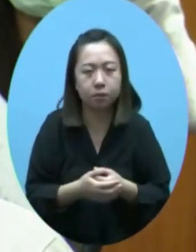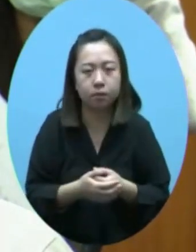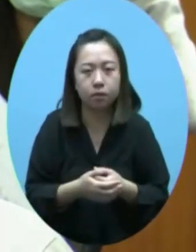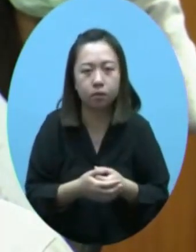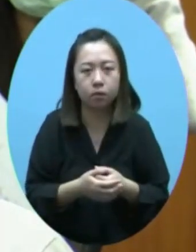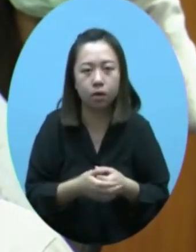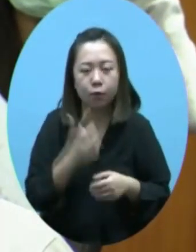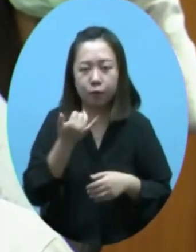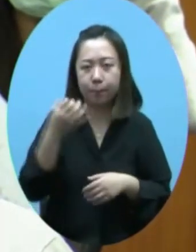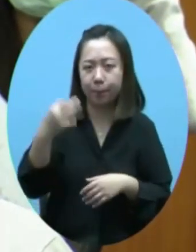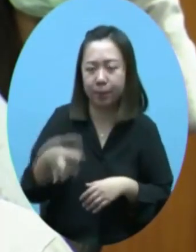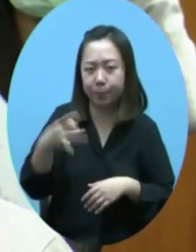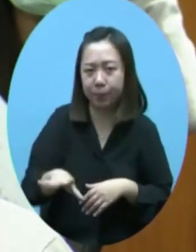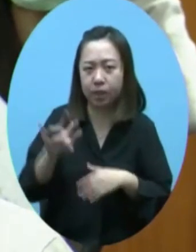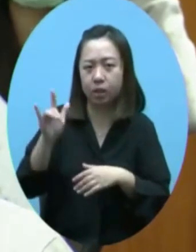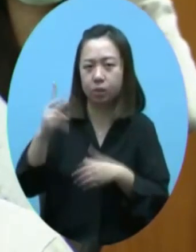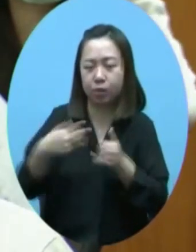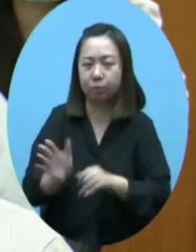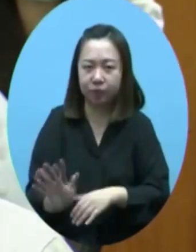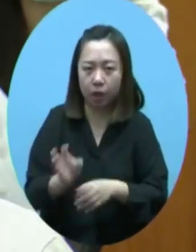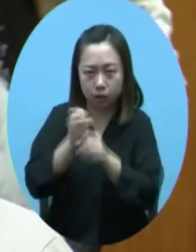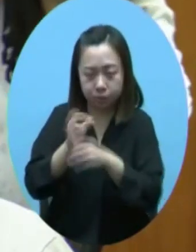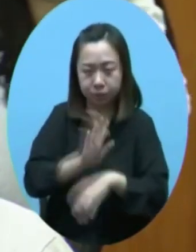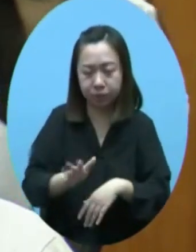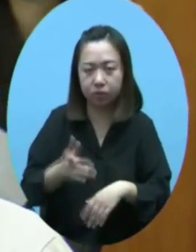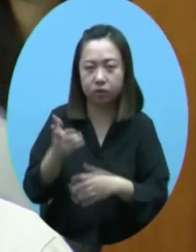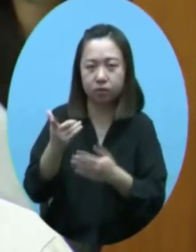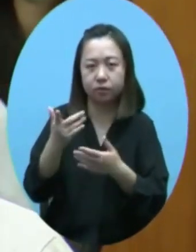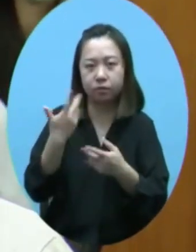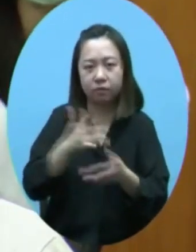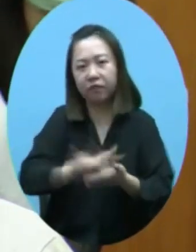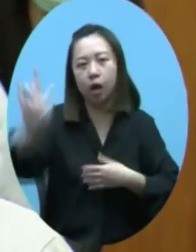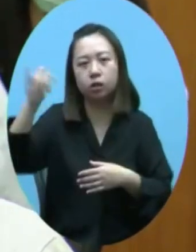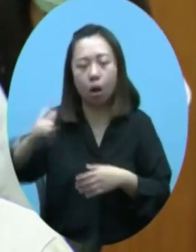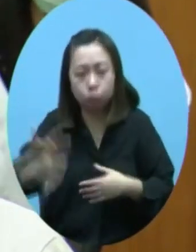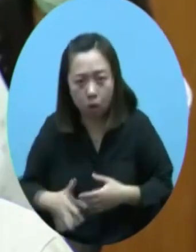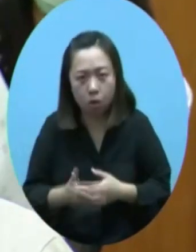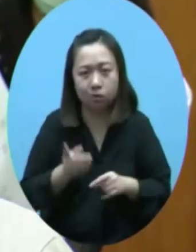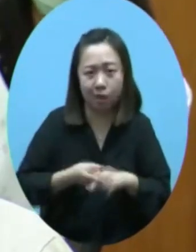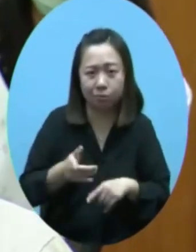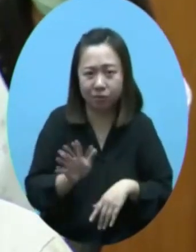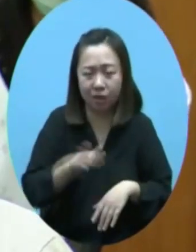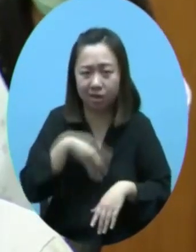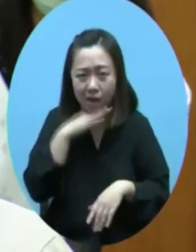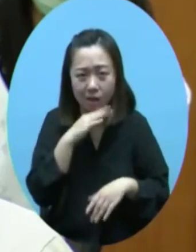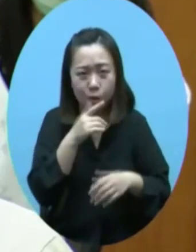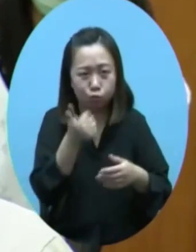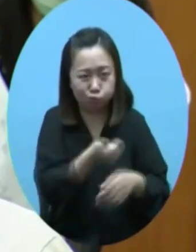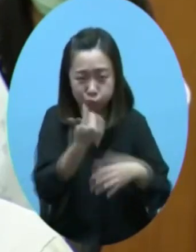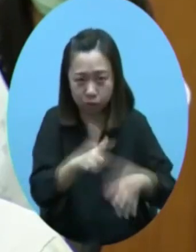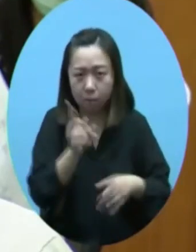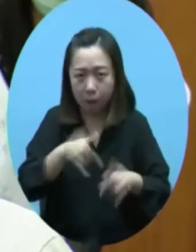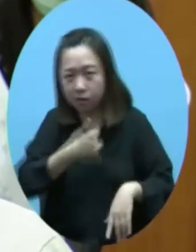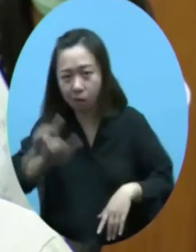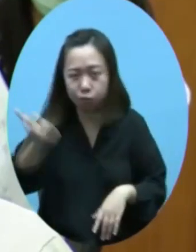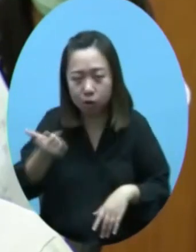adopt a new approach in tackling the virus? And there are also people who have left Hong Kong